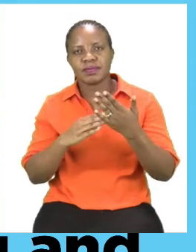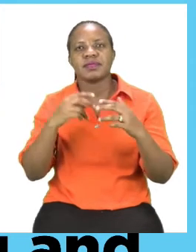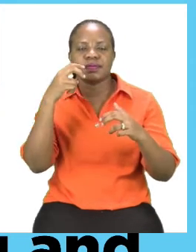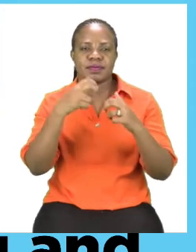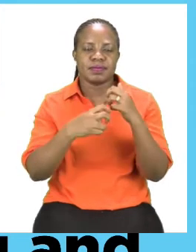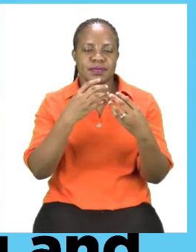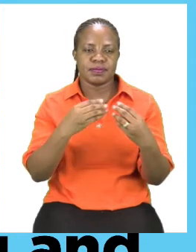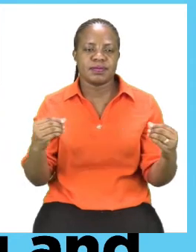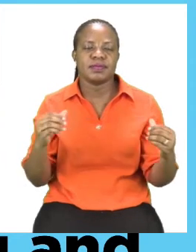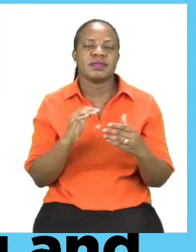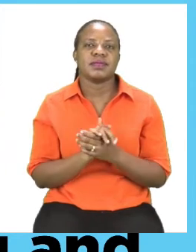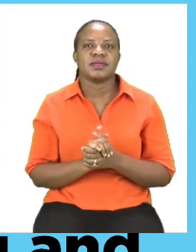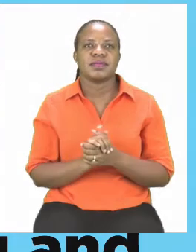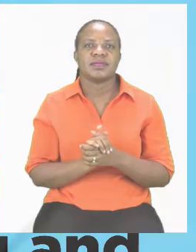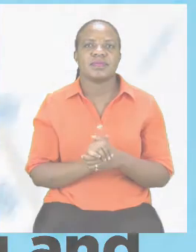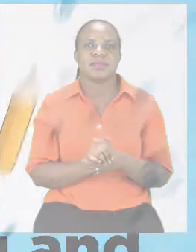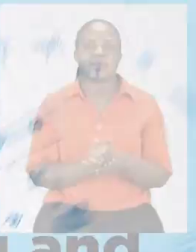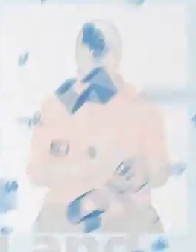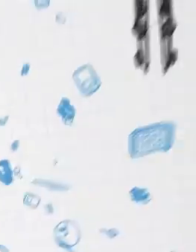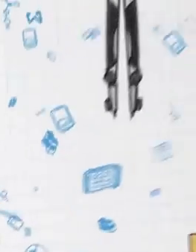and problem solving.